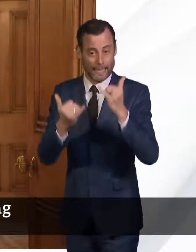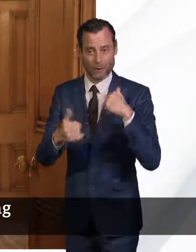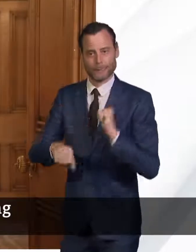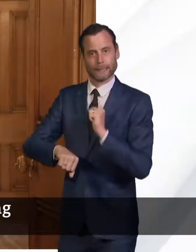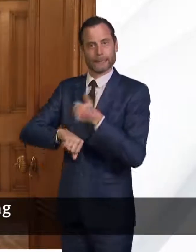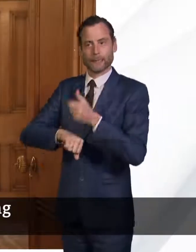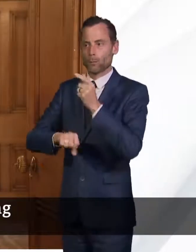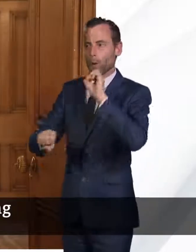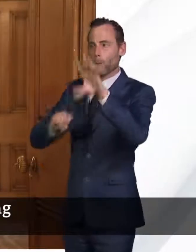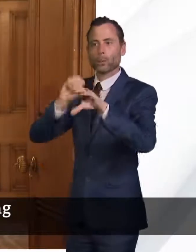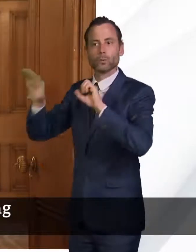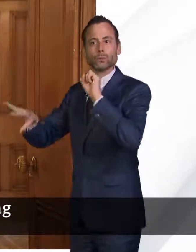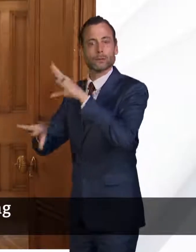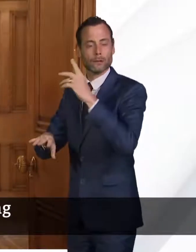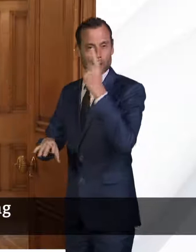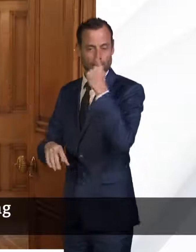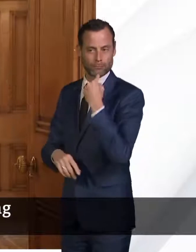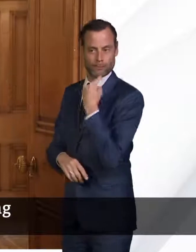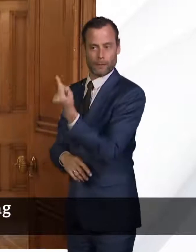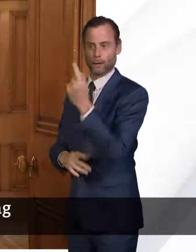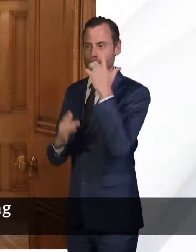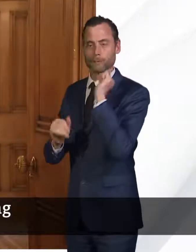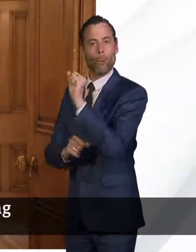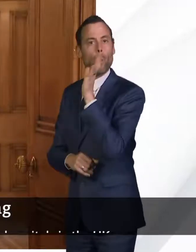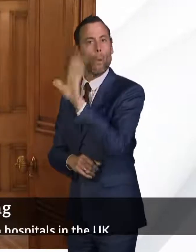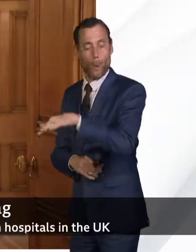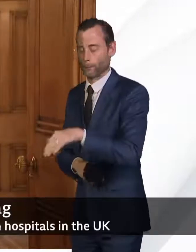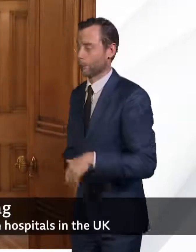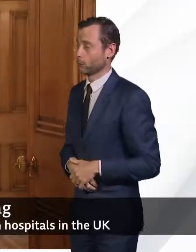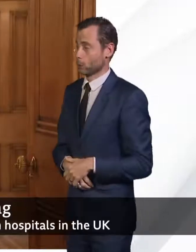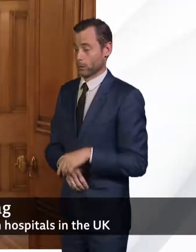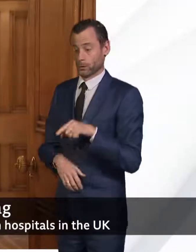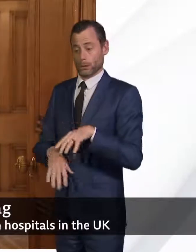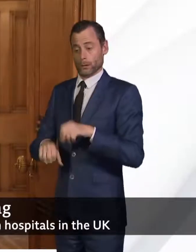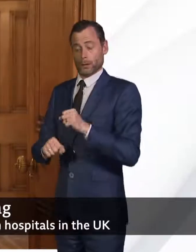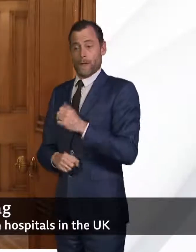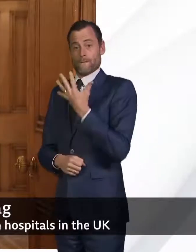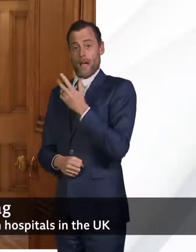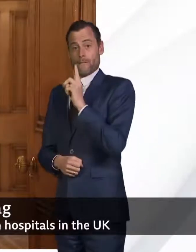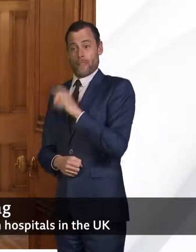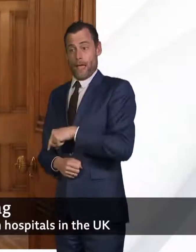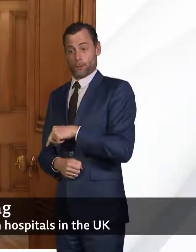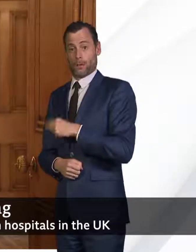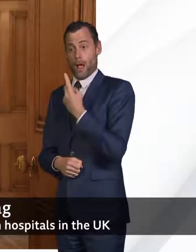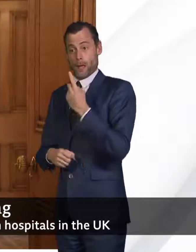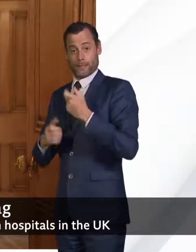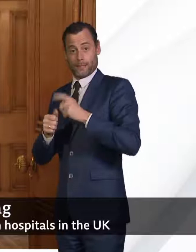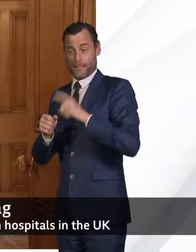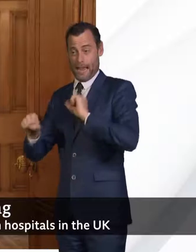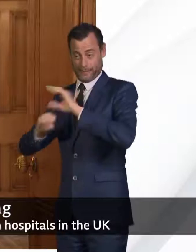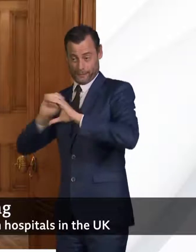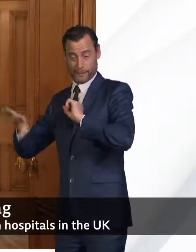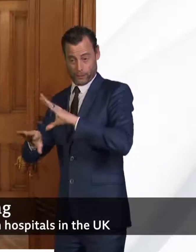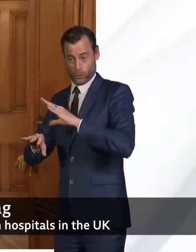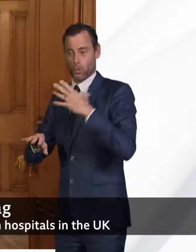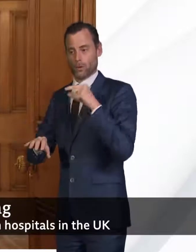of home test kits from 5,000 a day last Friday to 25,000 a day by the end of the week. At